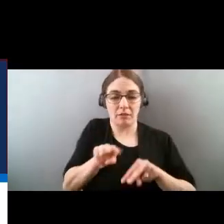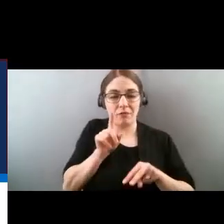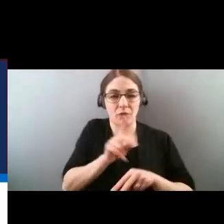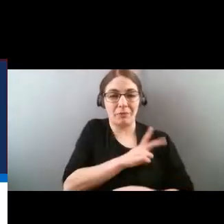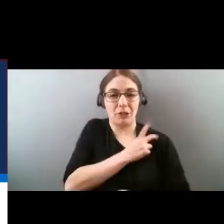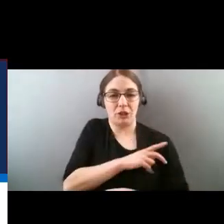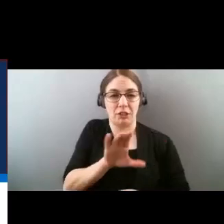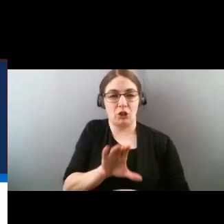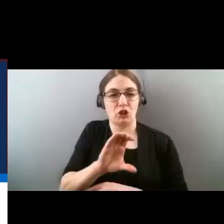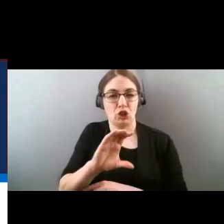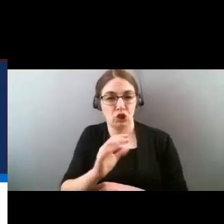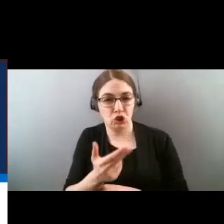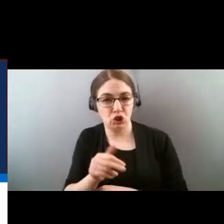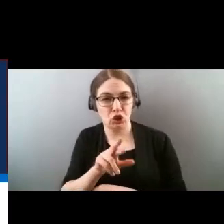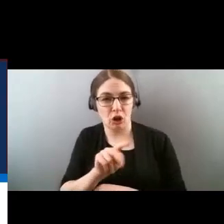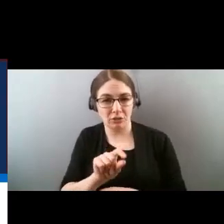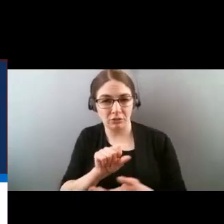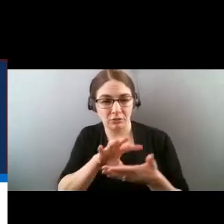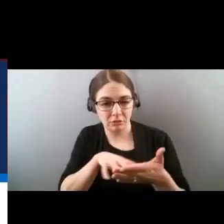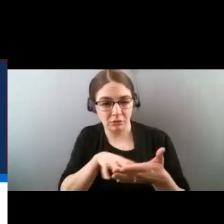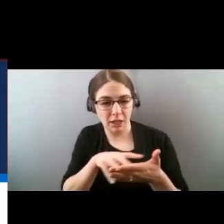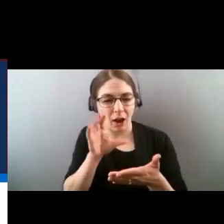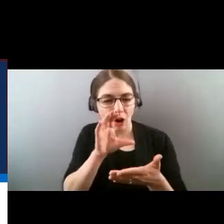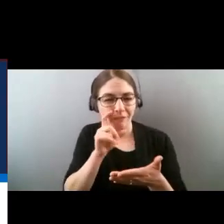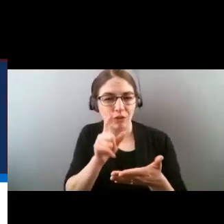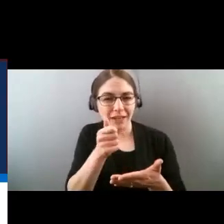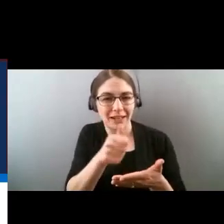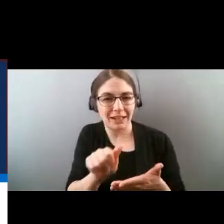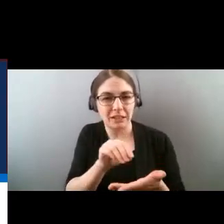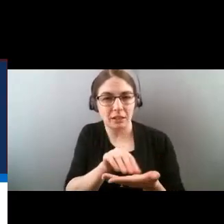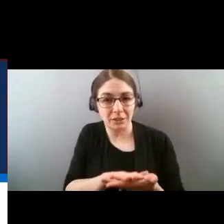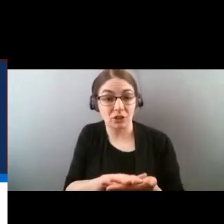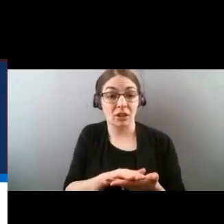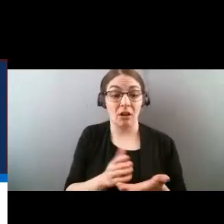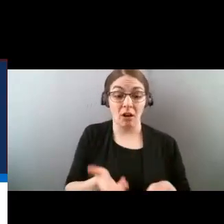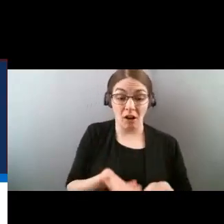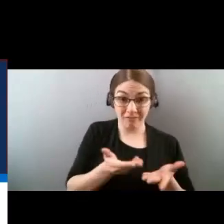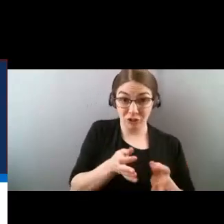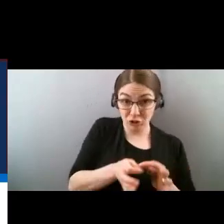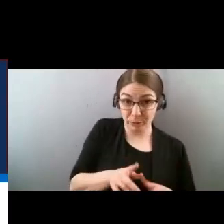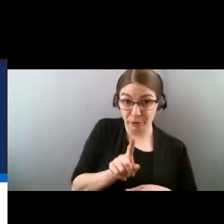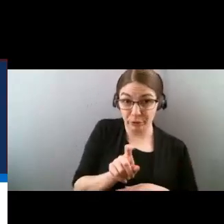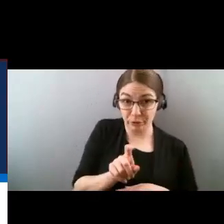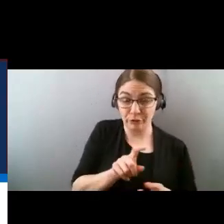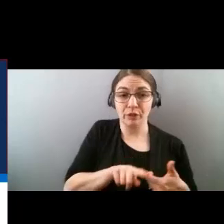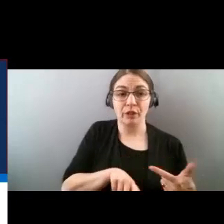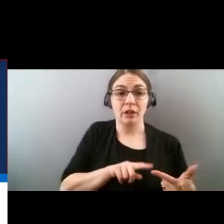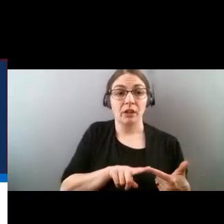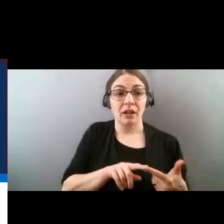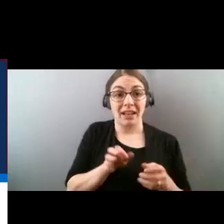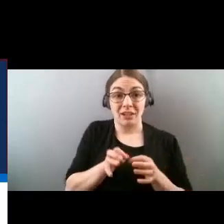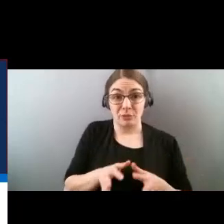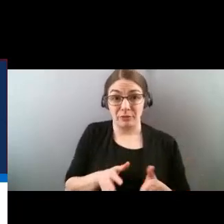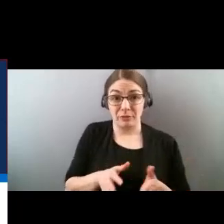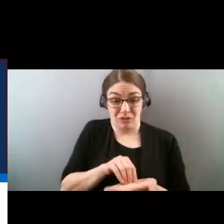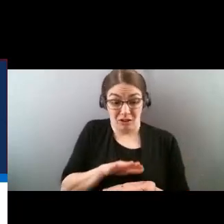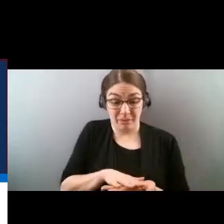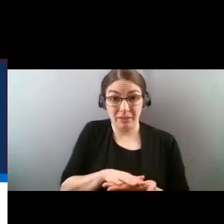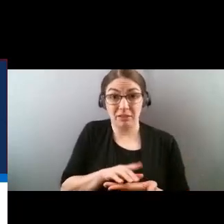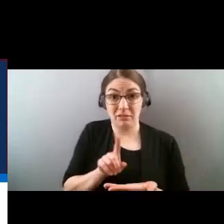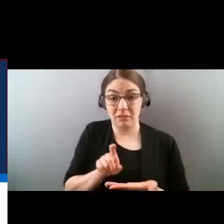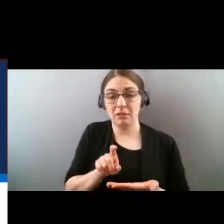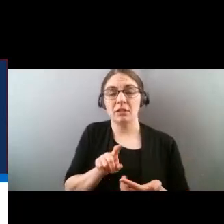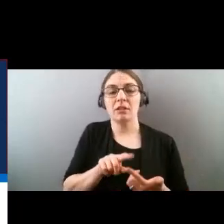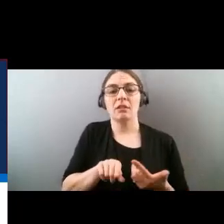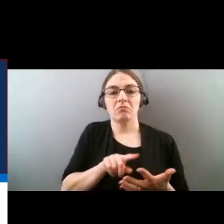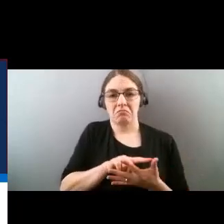kind of documentation, right? So was an interpreter offered? Was an interpreter documented? You know, how is it that we